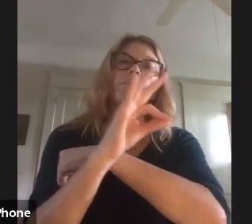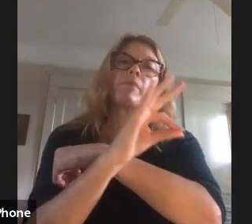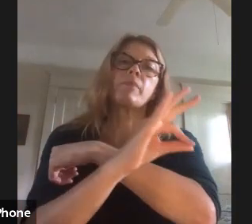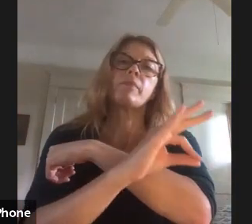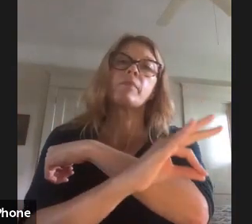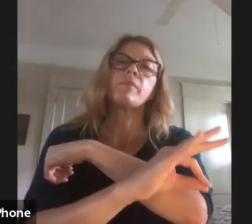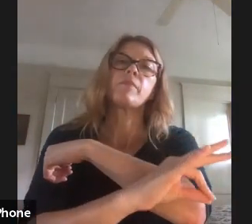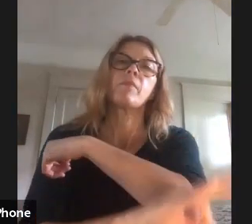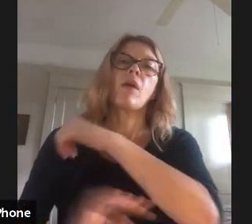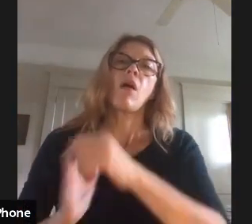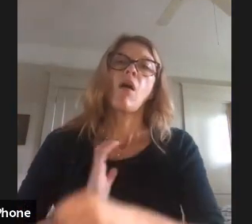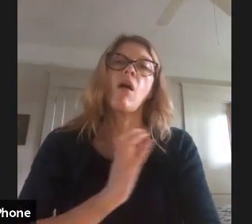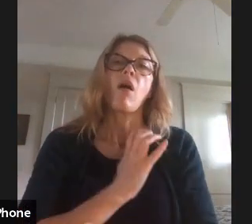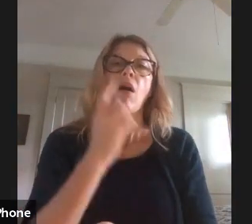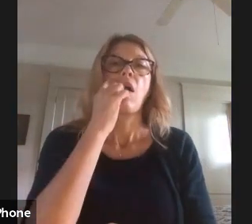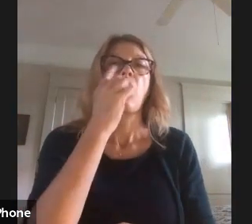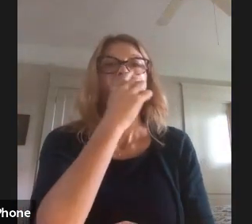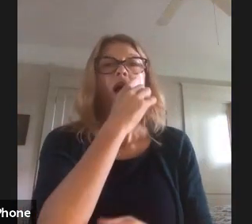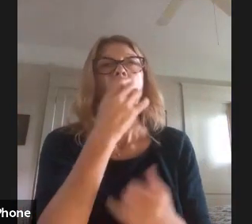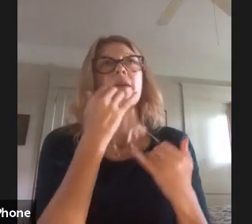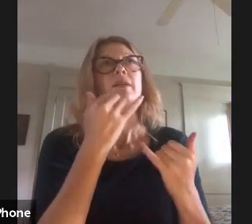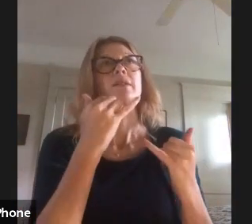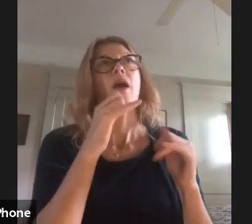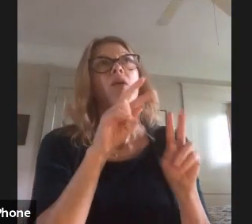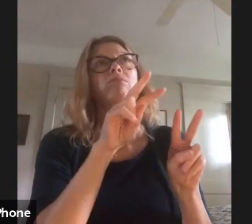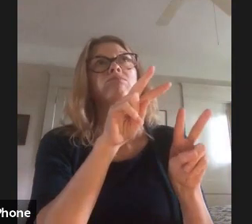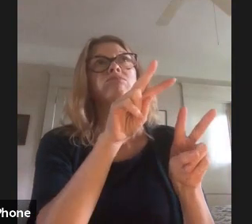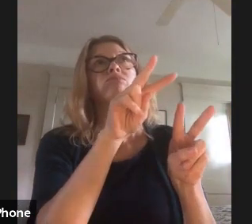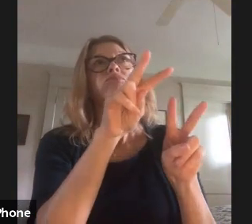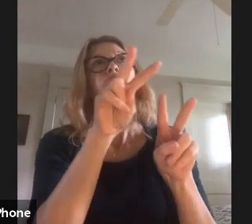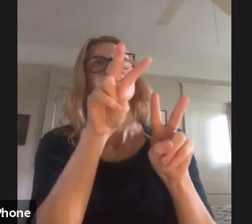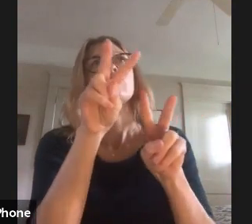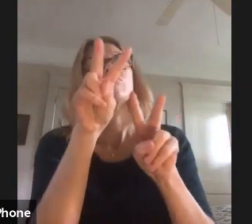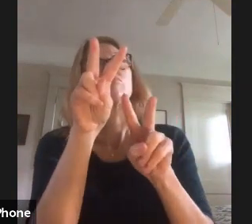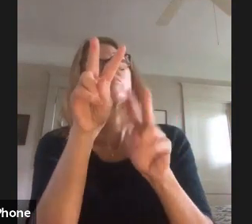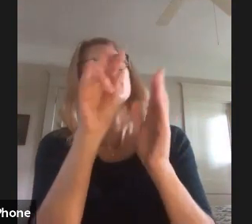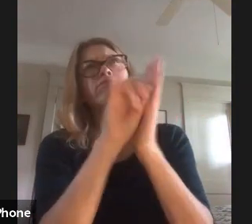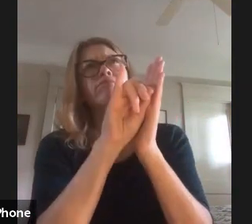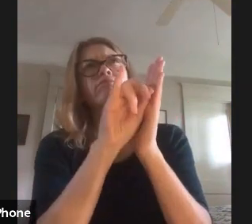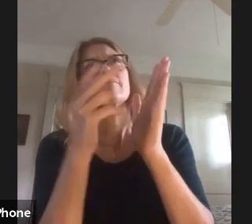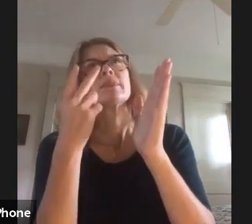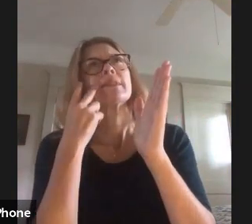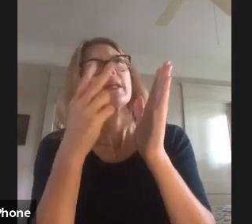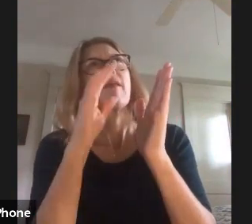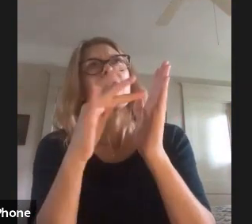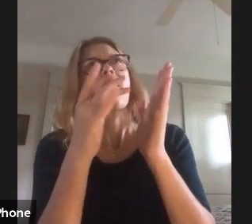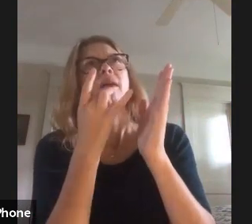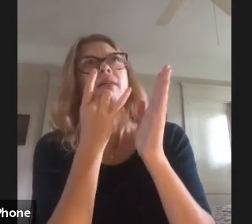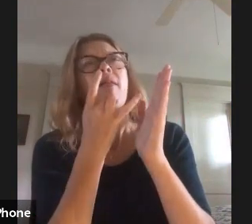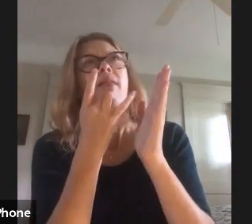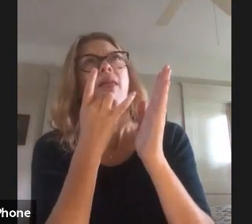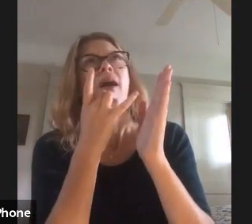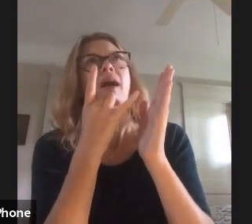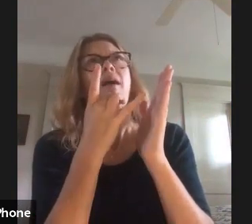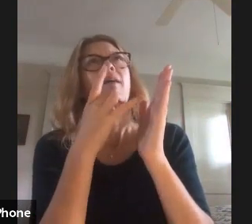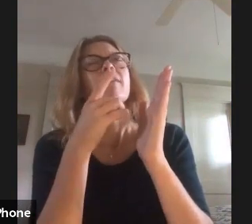our eyes behold the vesper light, we sing your praises,